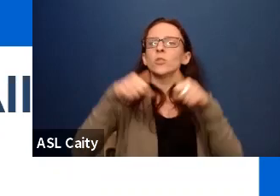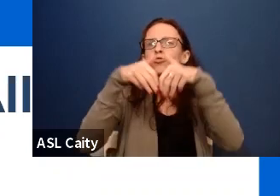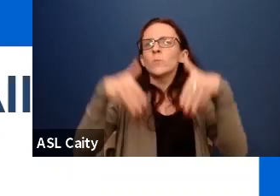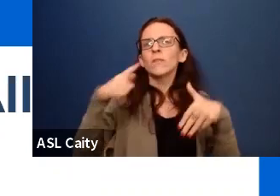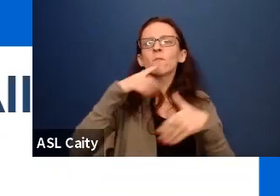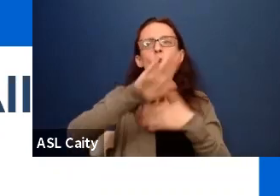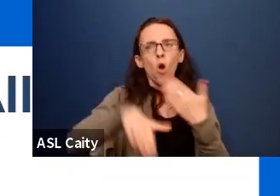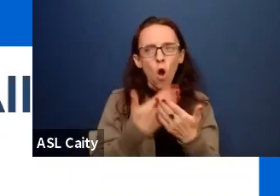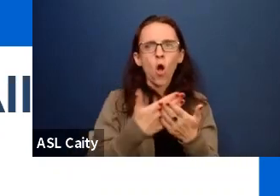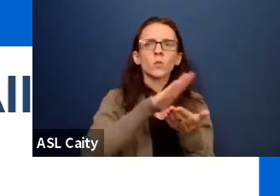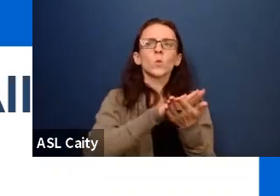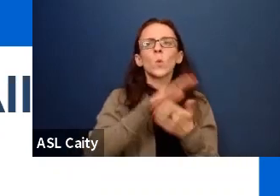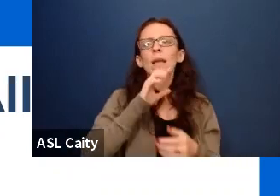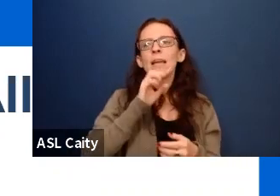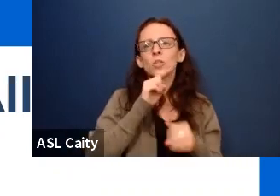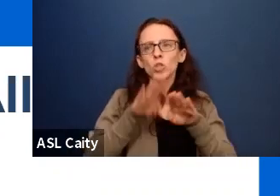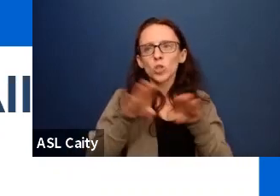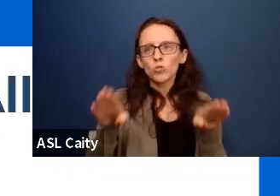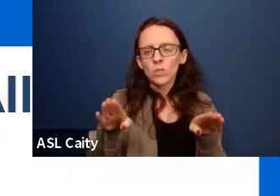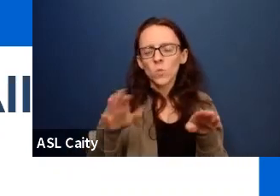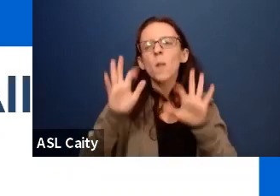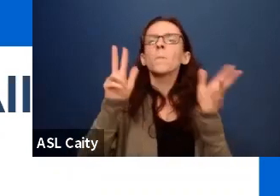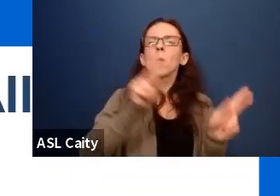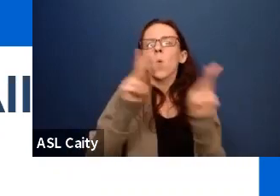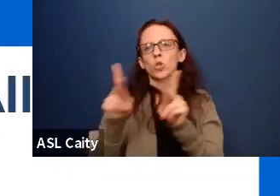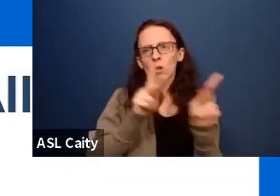children, proportional to all school age children.